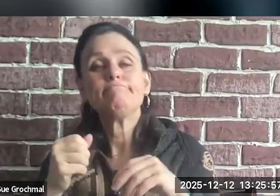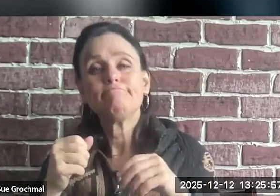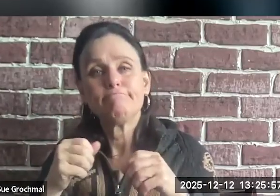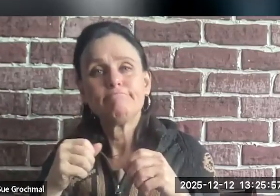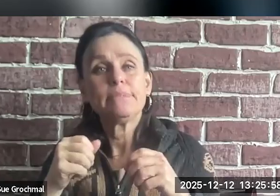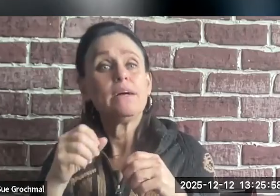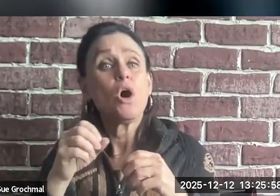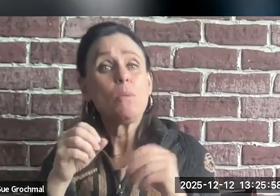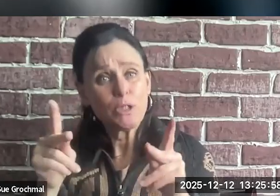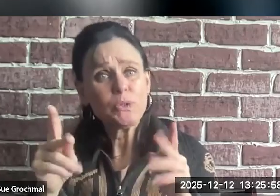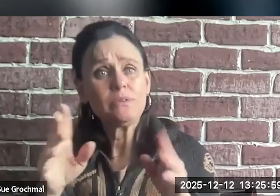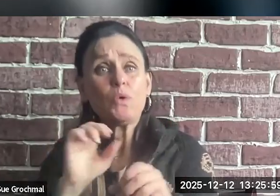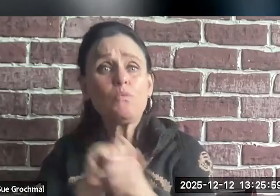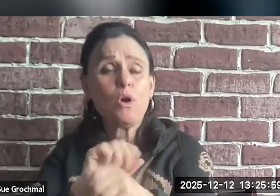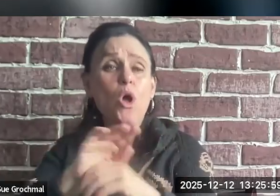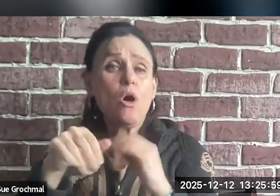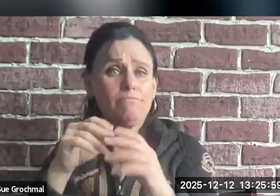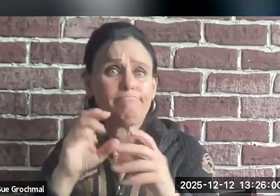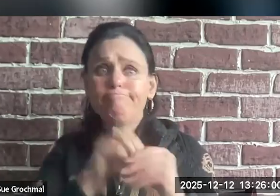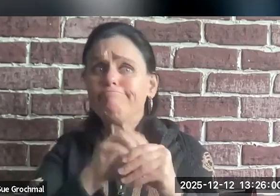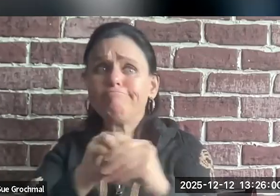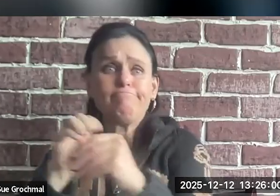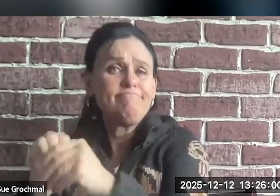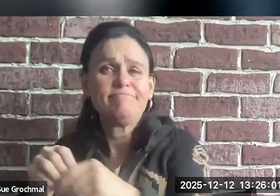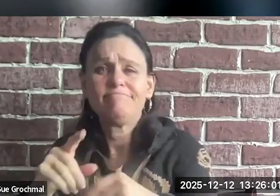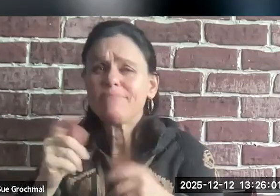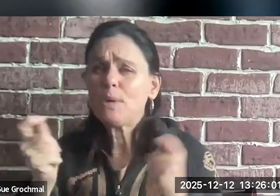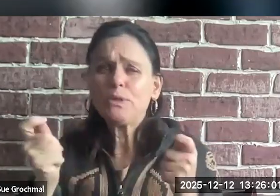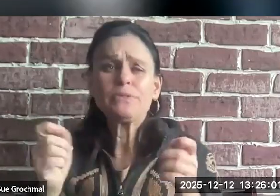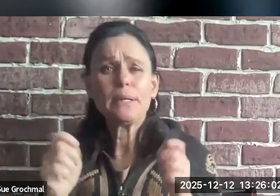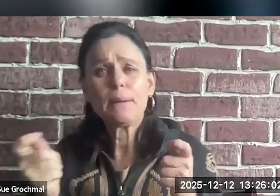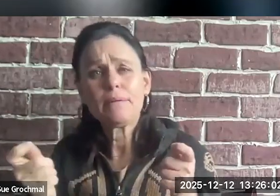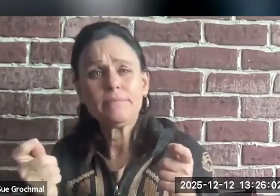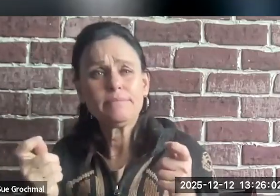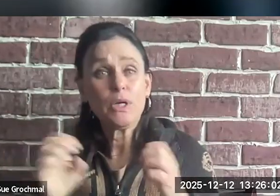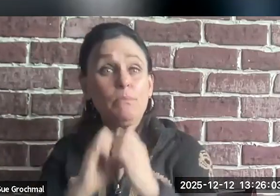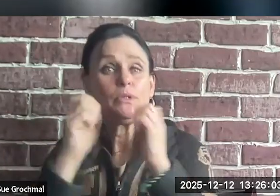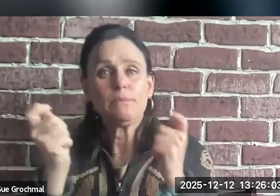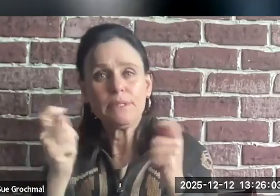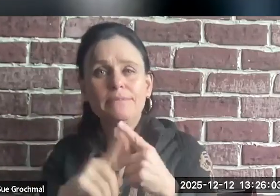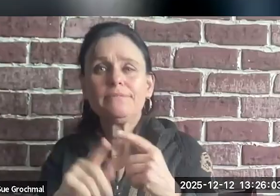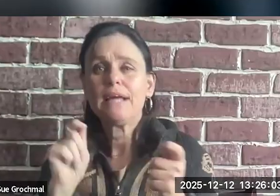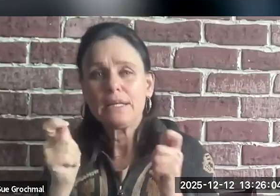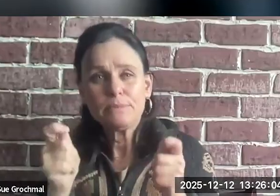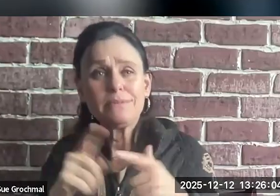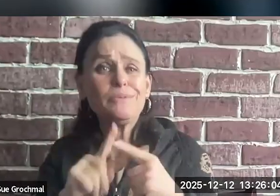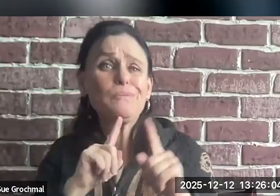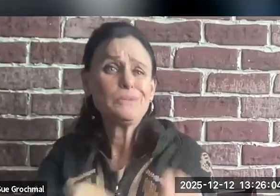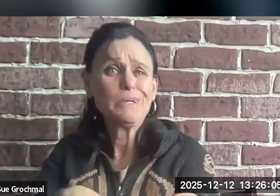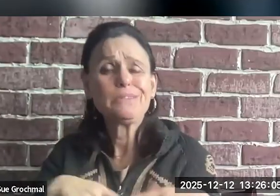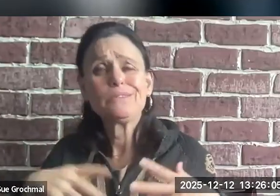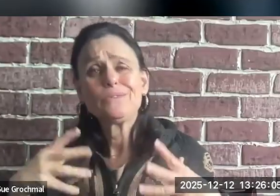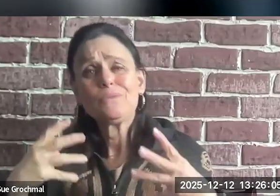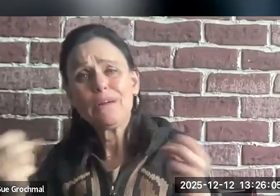people with disabilities to work in all aspects of emergency management, such as mitigation, adaptation, response, recovery,